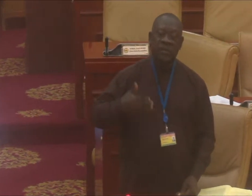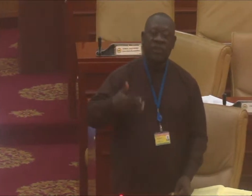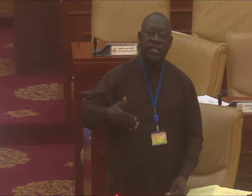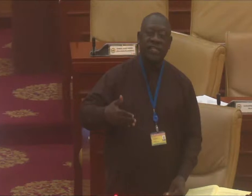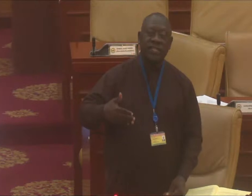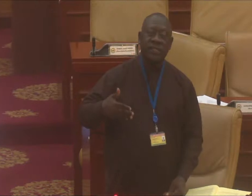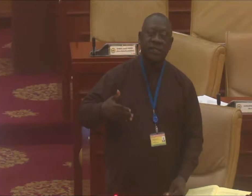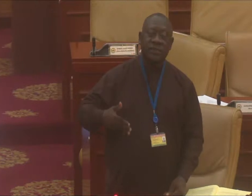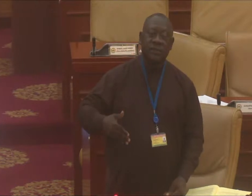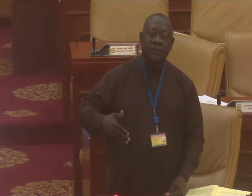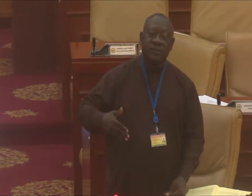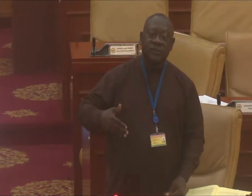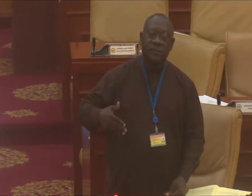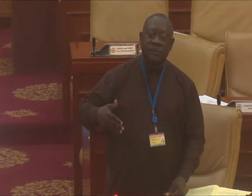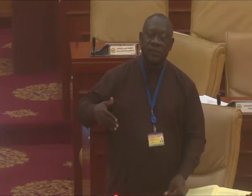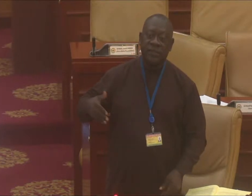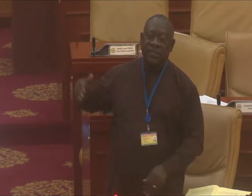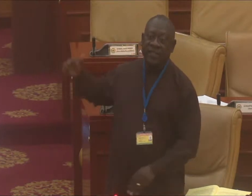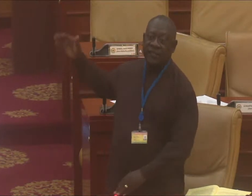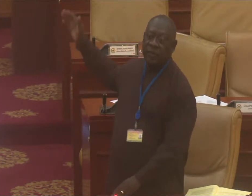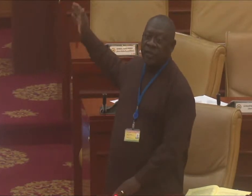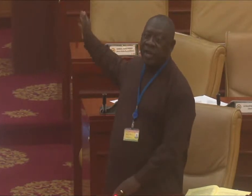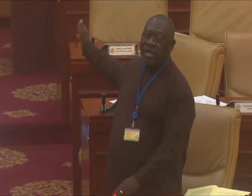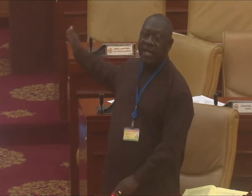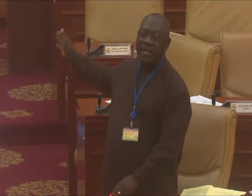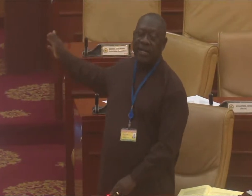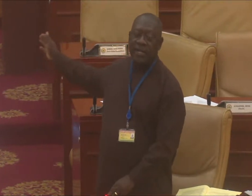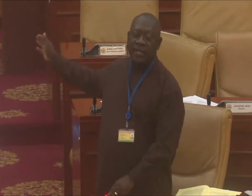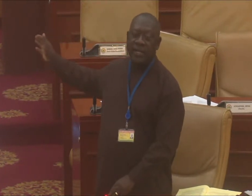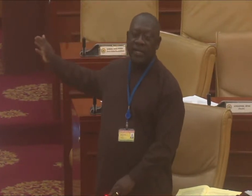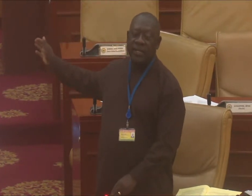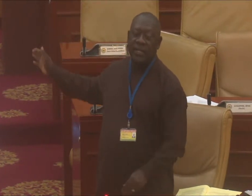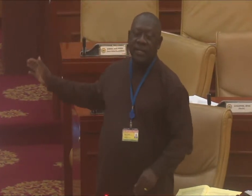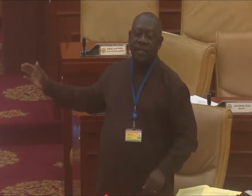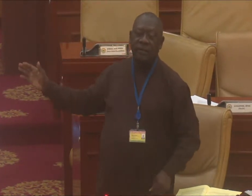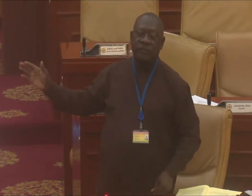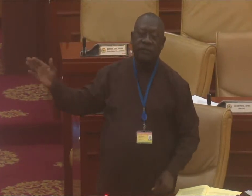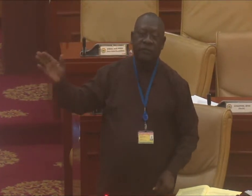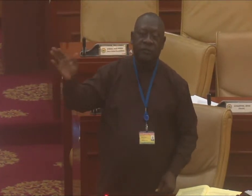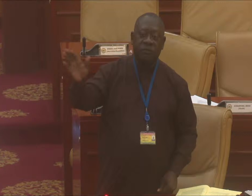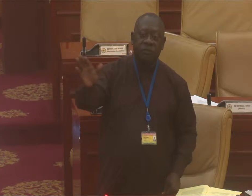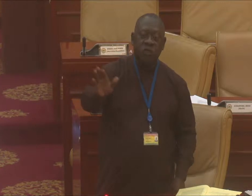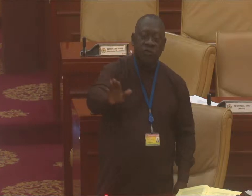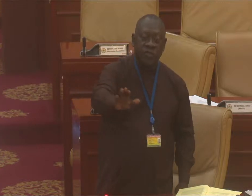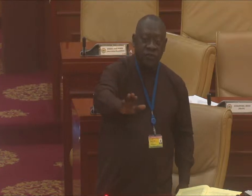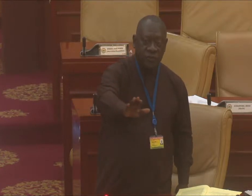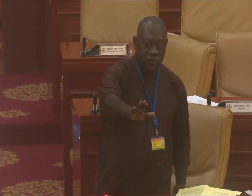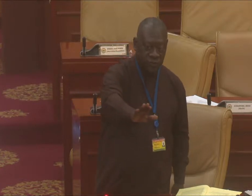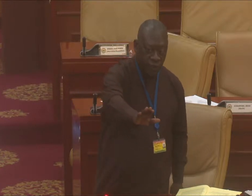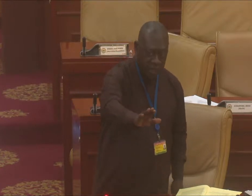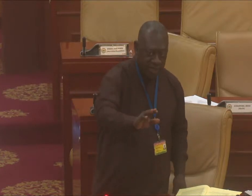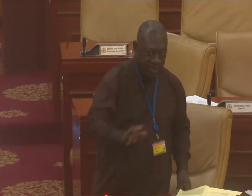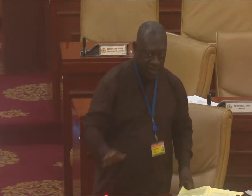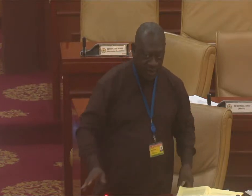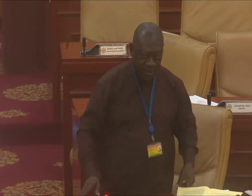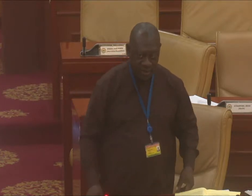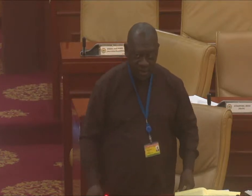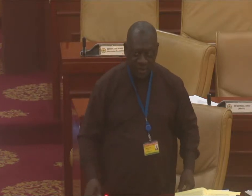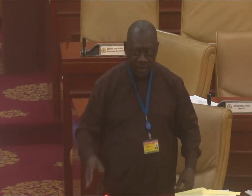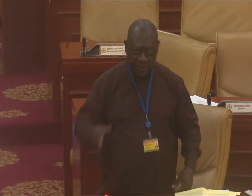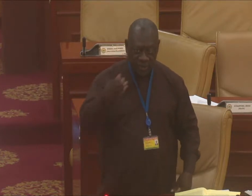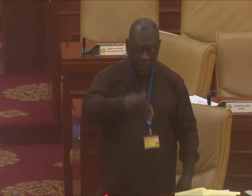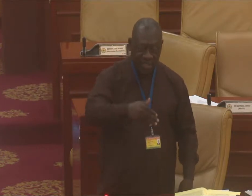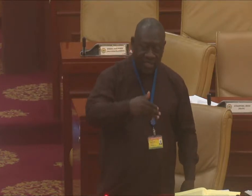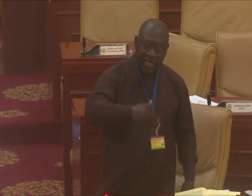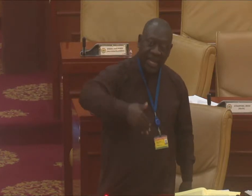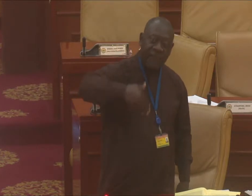some of us started from the back and moved forward.